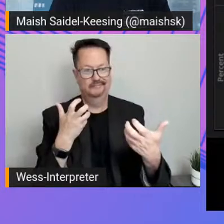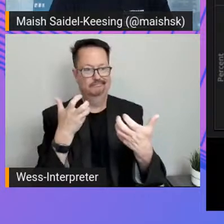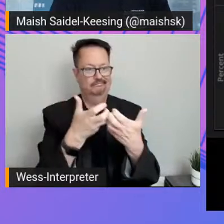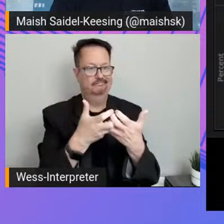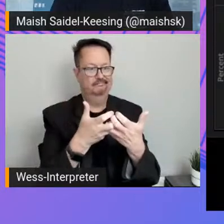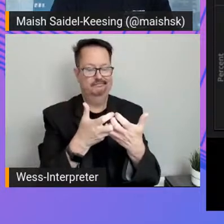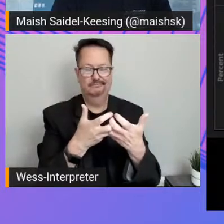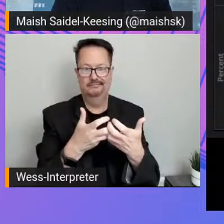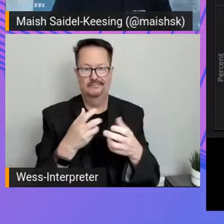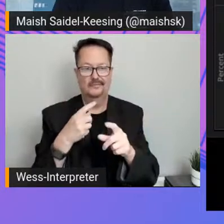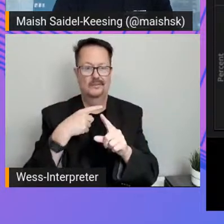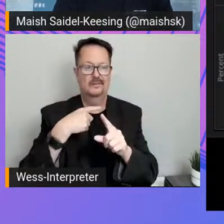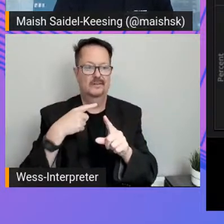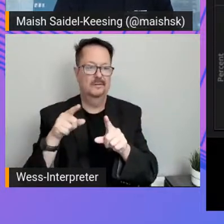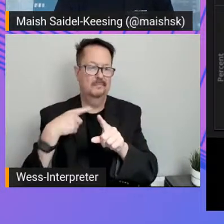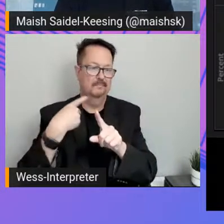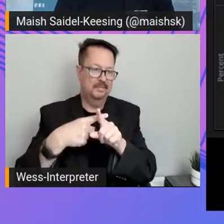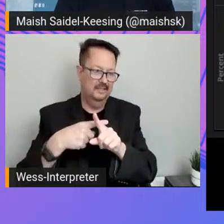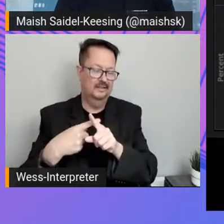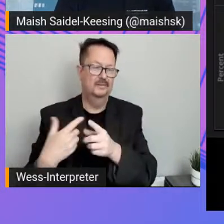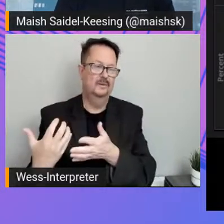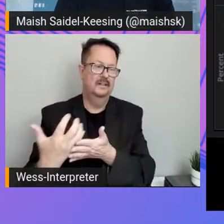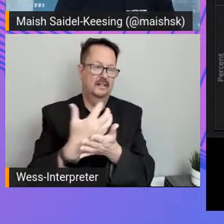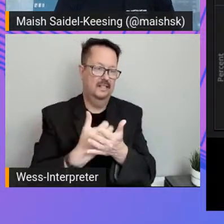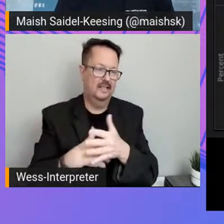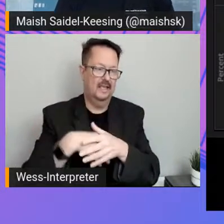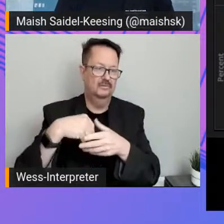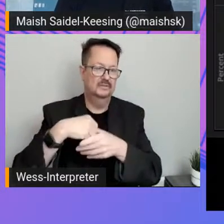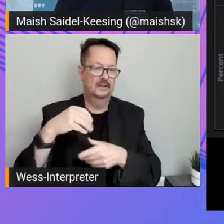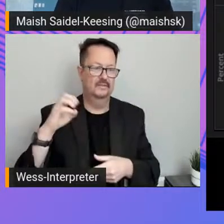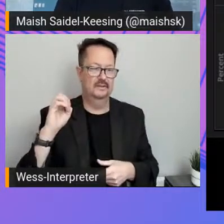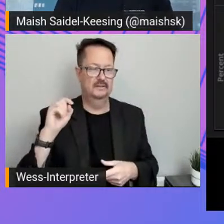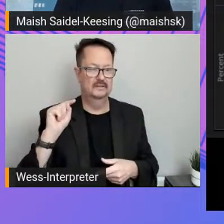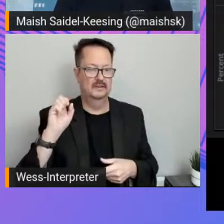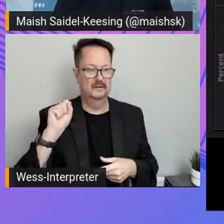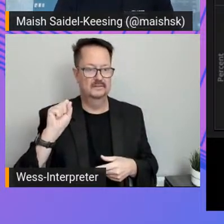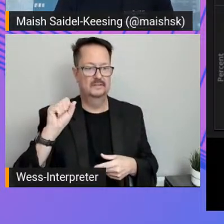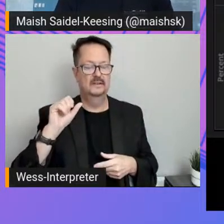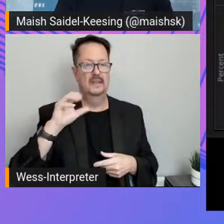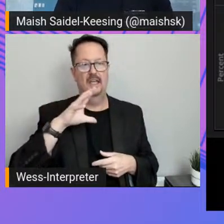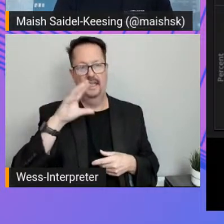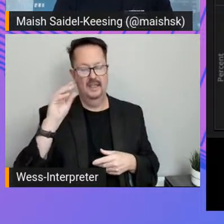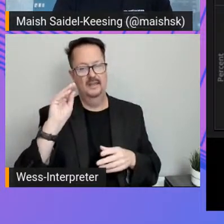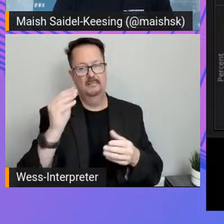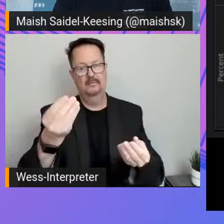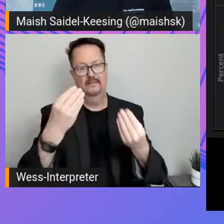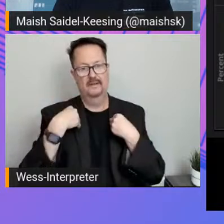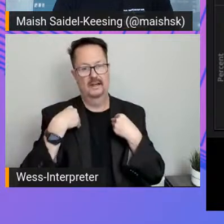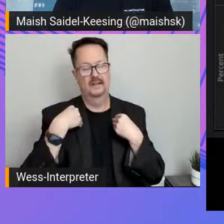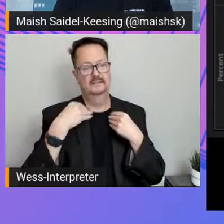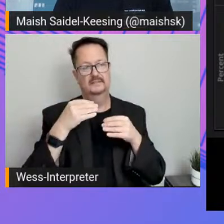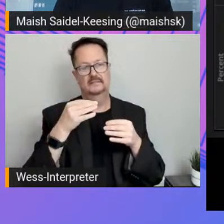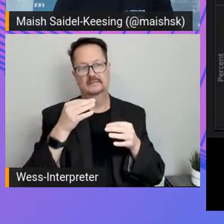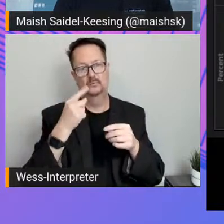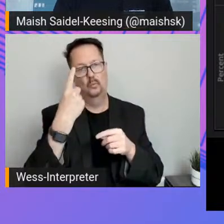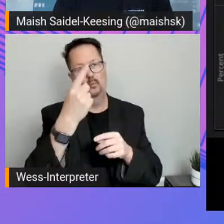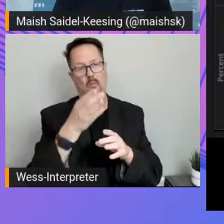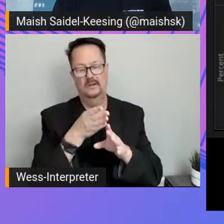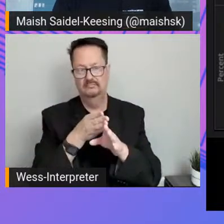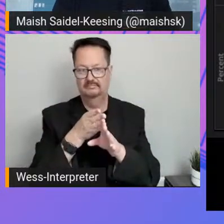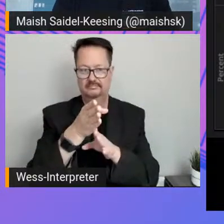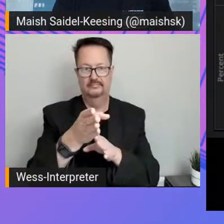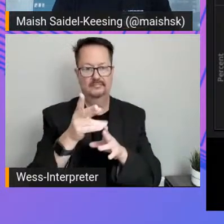also collect stuff outside of AWS, and Datadog provides a single place for us to collect all these metrics and